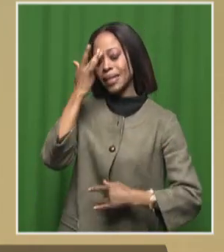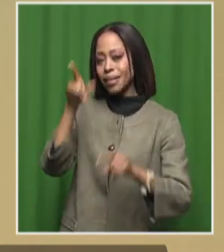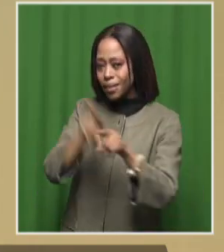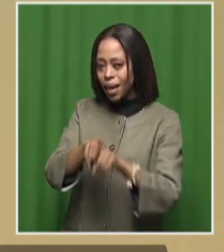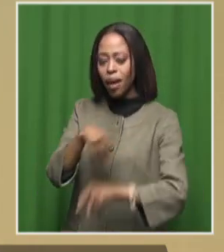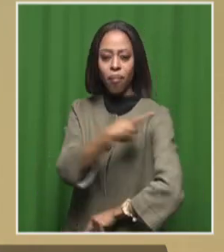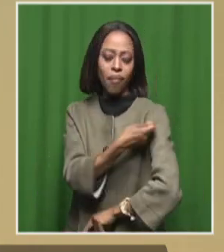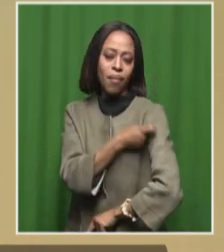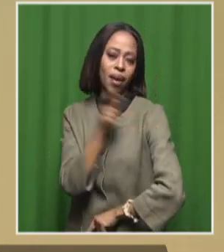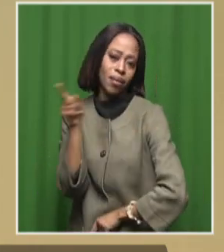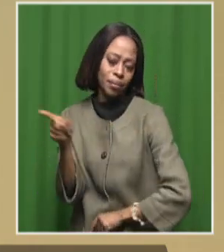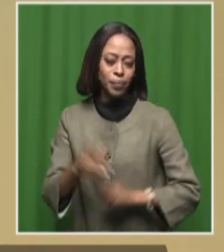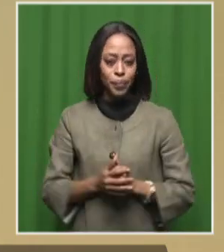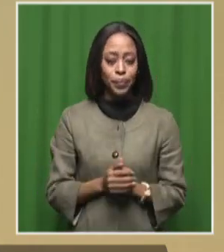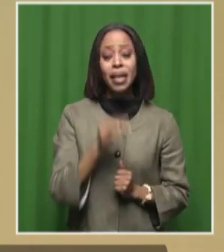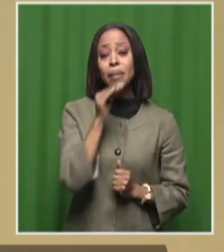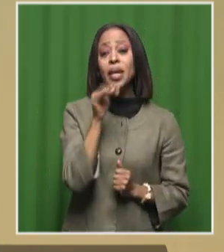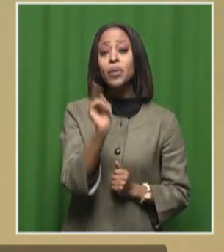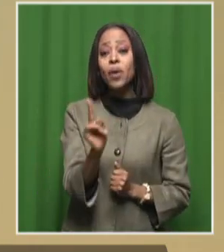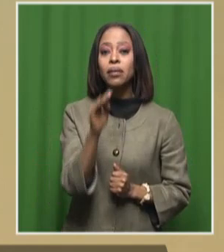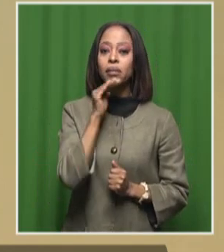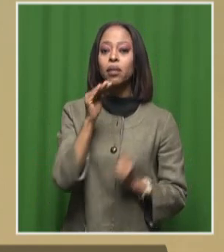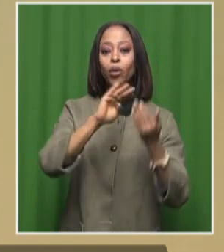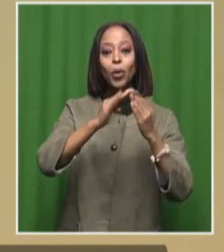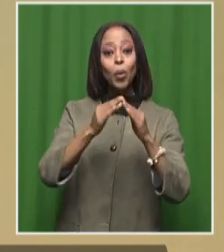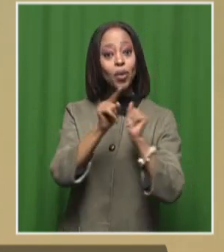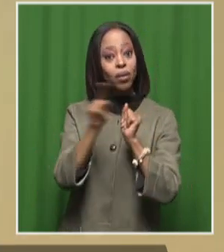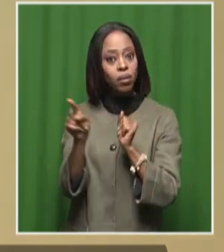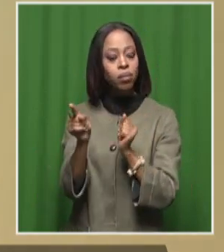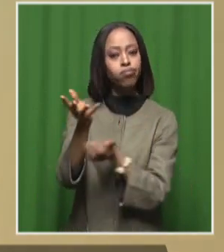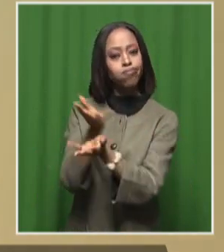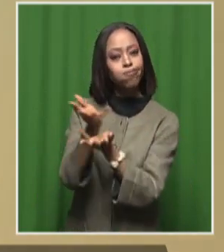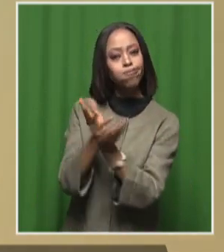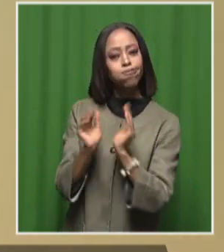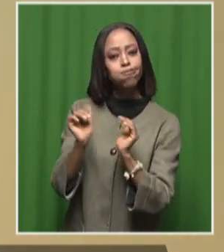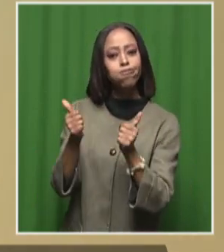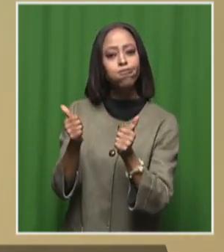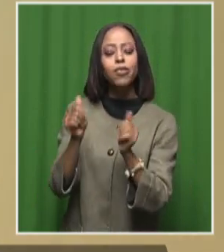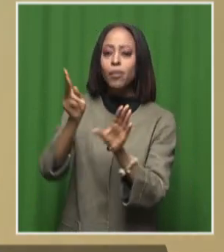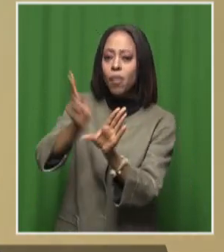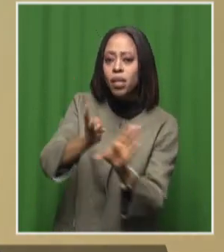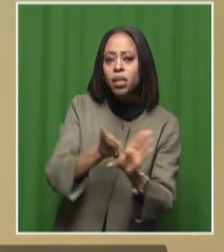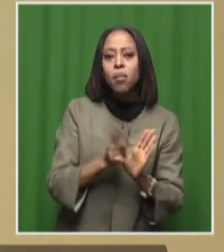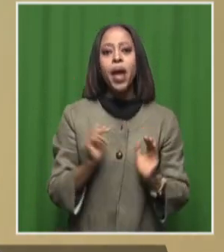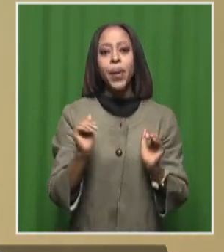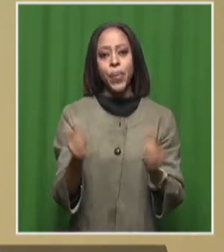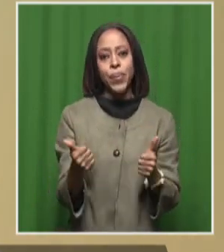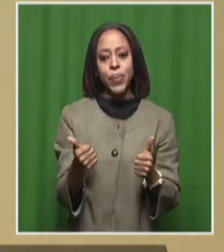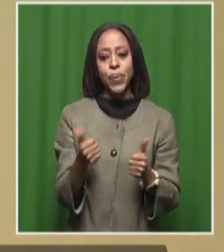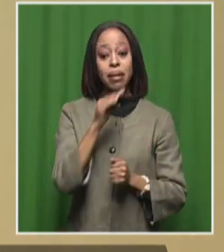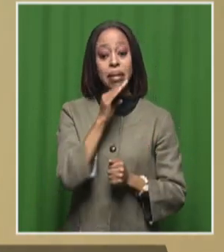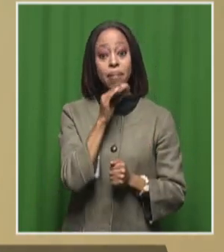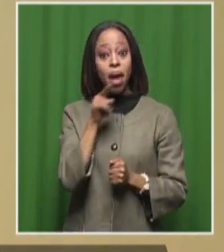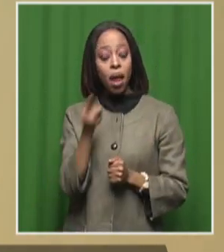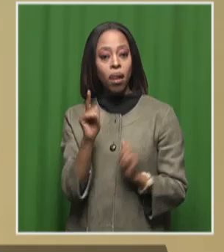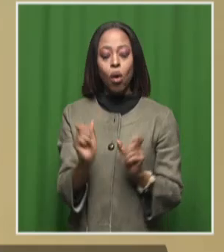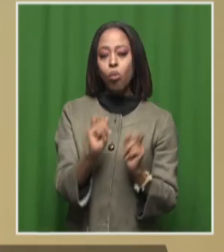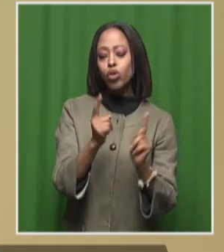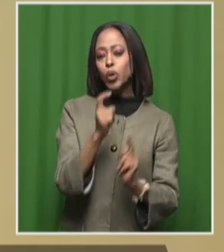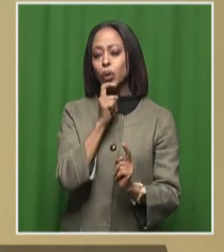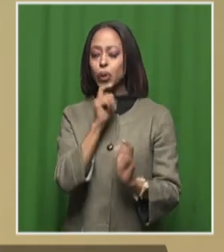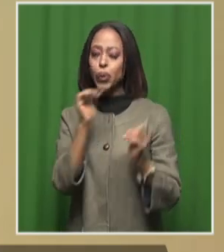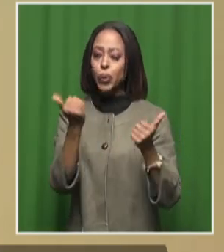immunization. This means communities are engaged, they participate. This means the platforms that we use